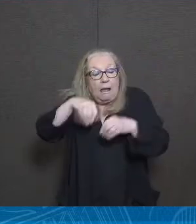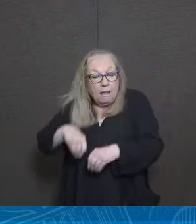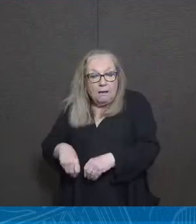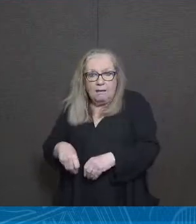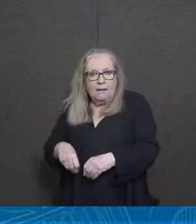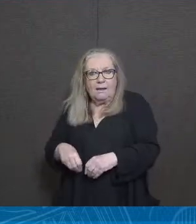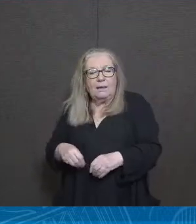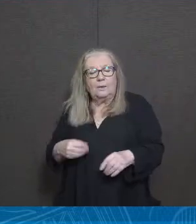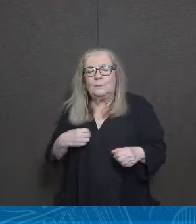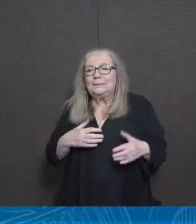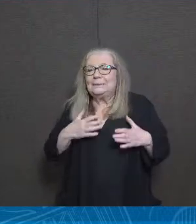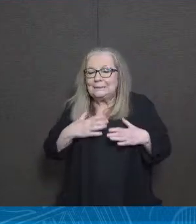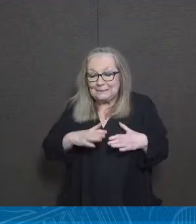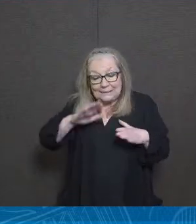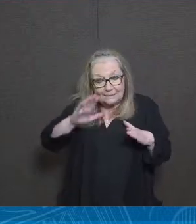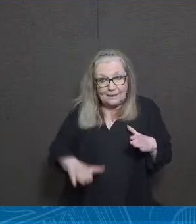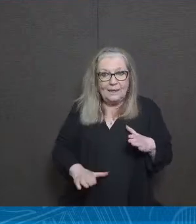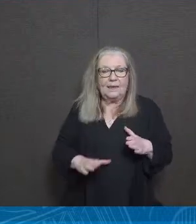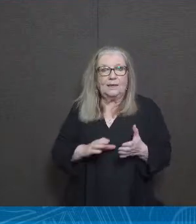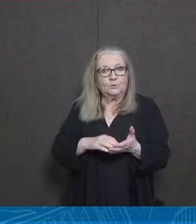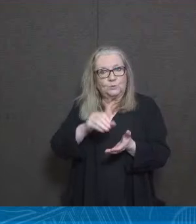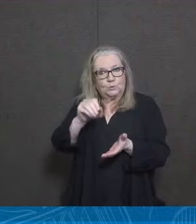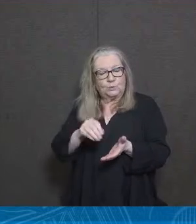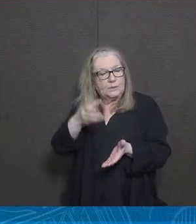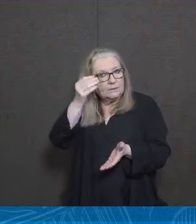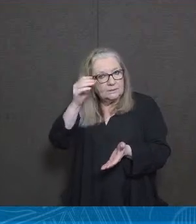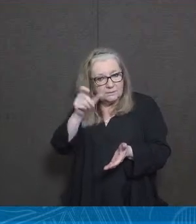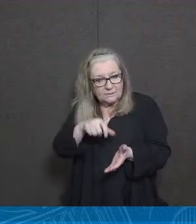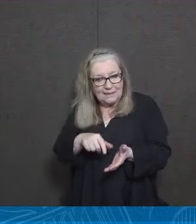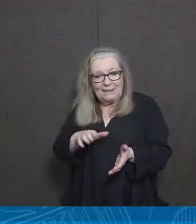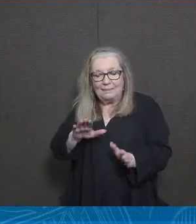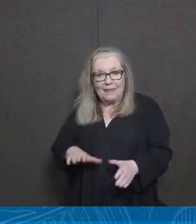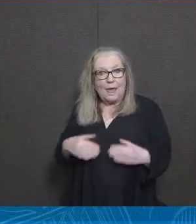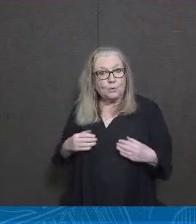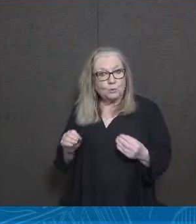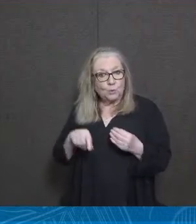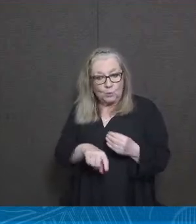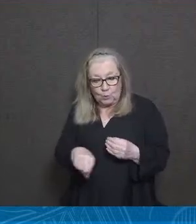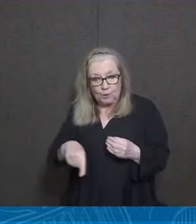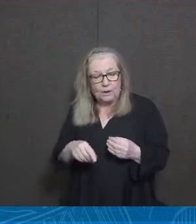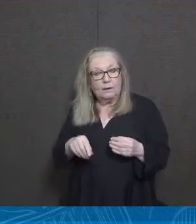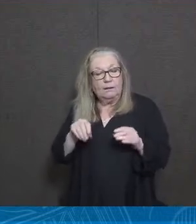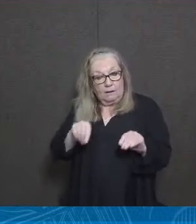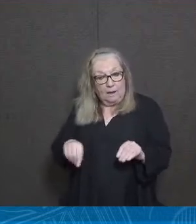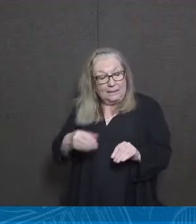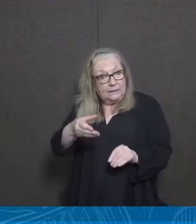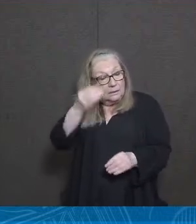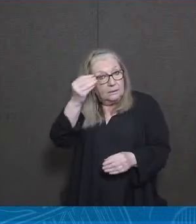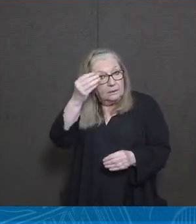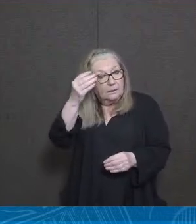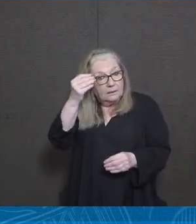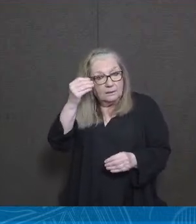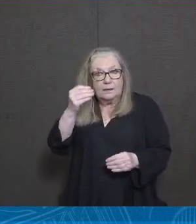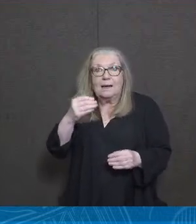the students, we need the young generation to have the knowledge to develop and to validate the